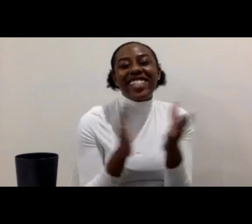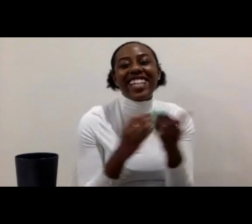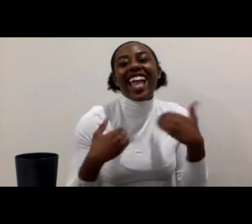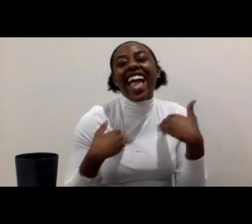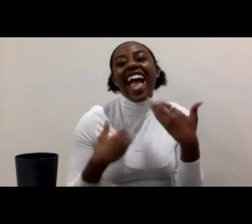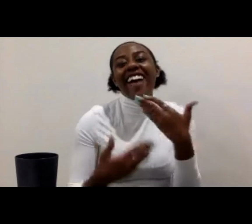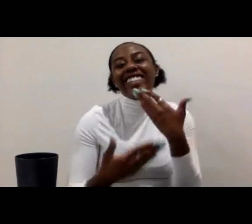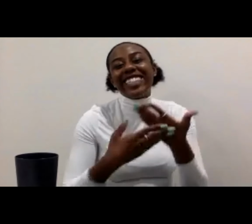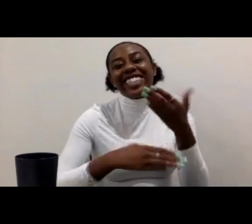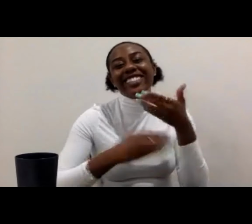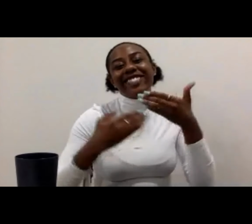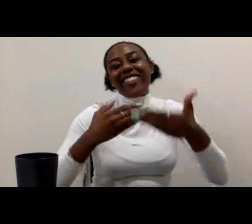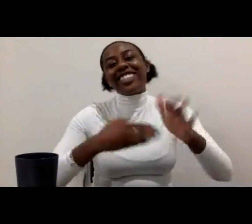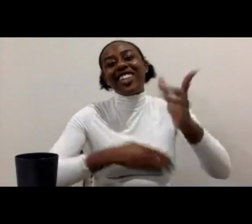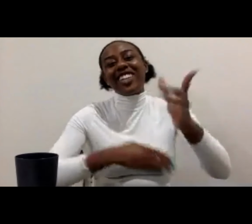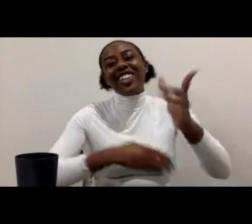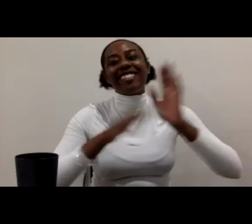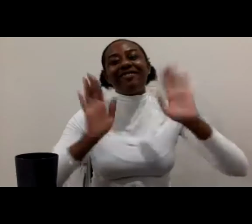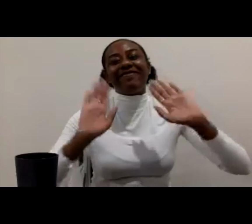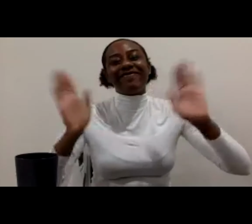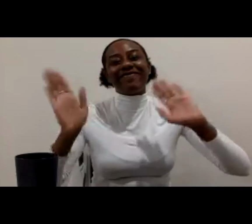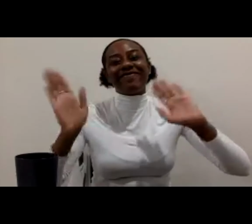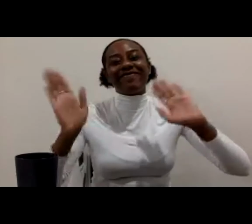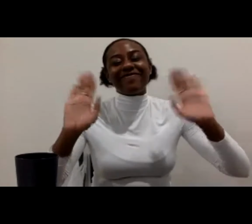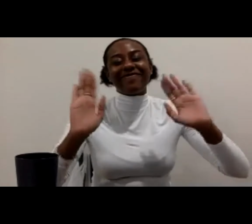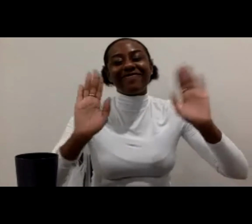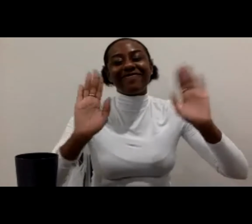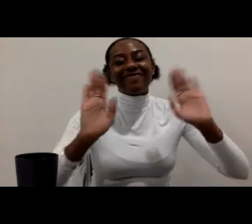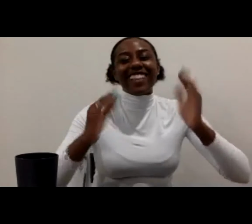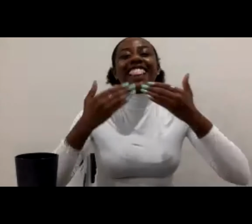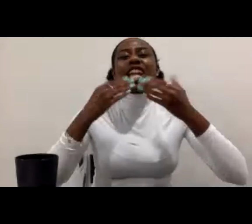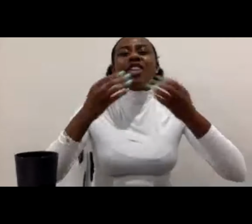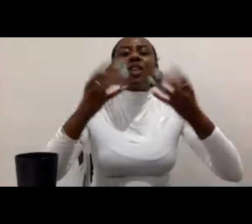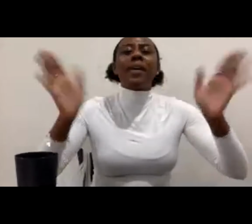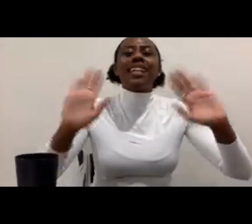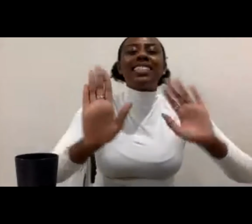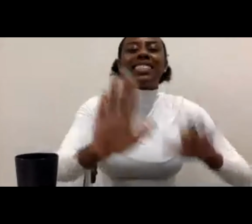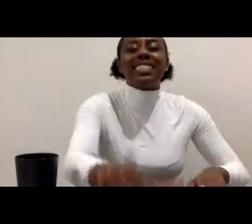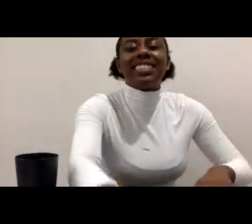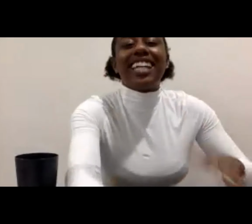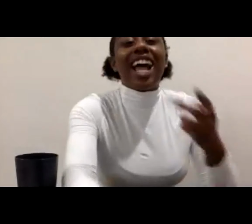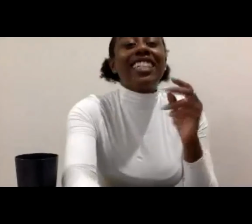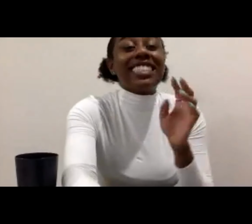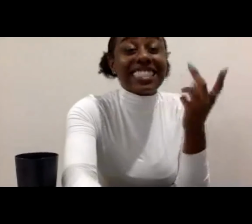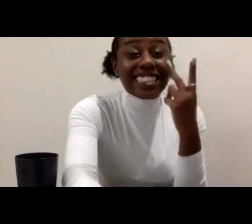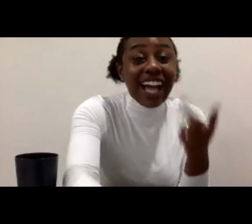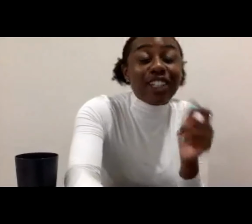your day. Thanks, y'all. Talk to you soon.